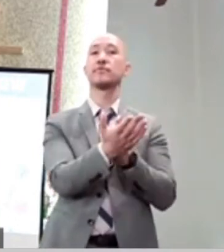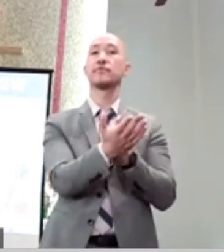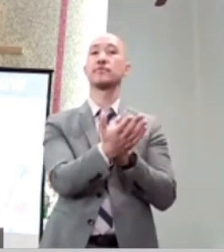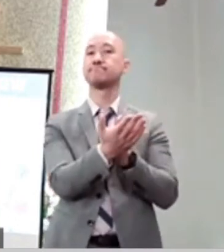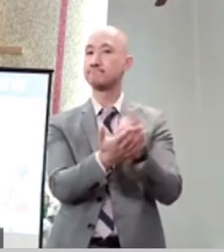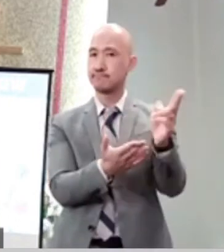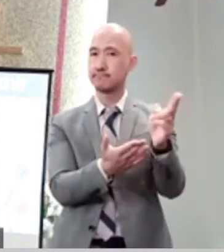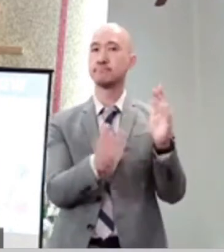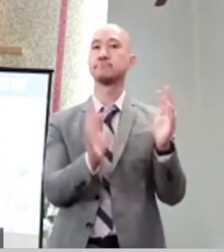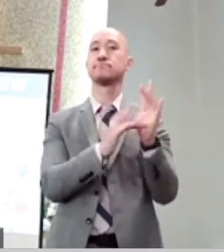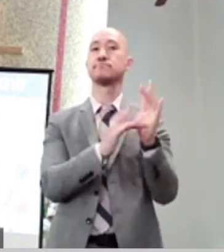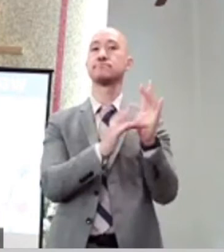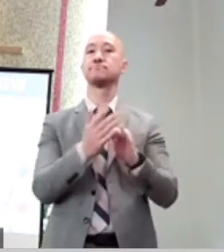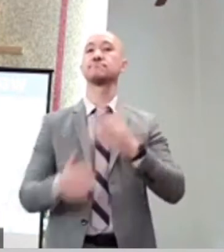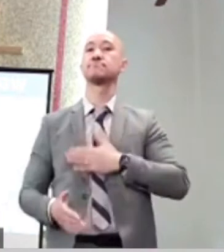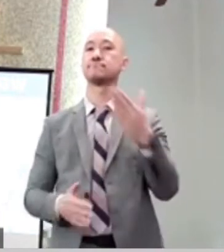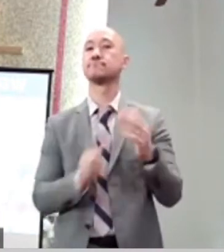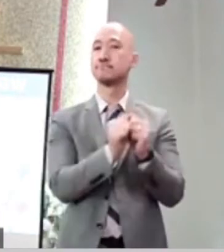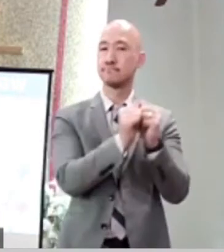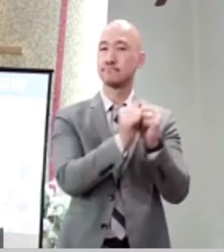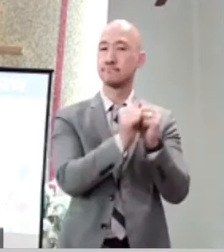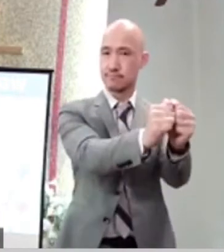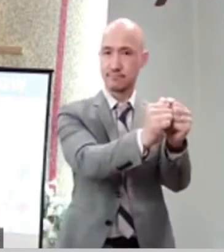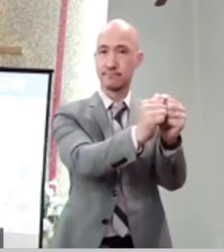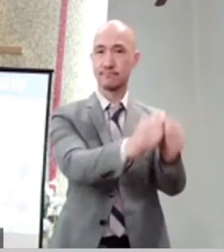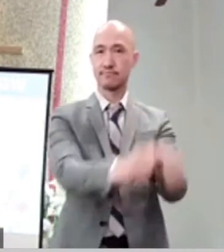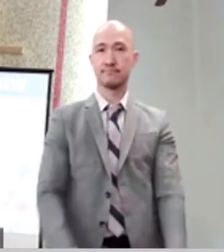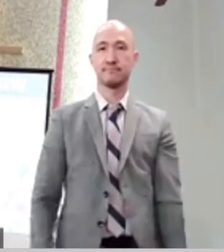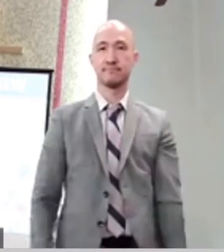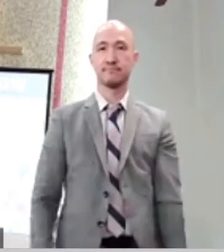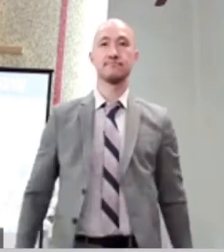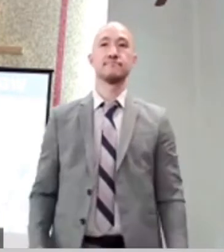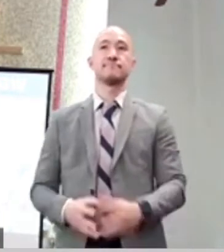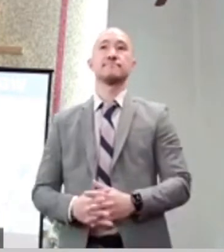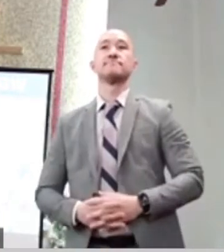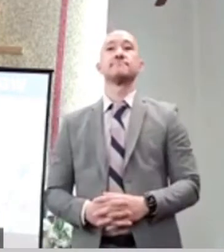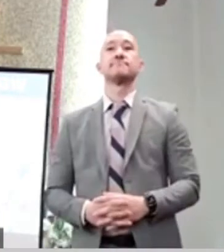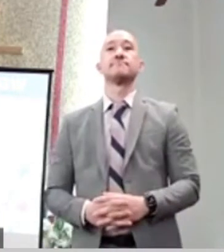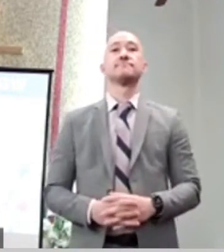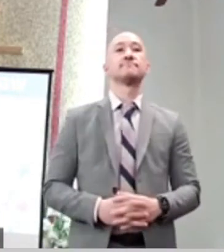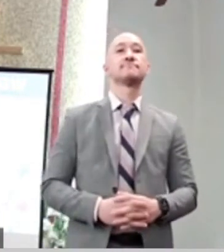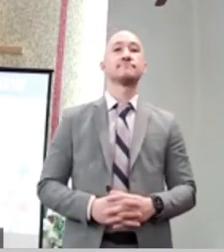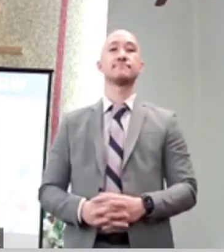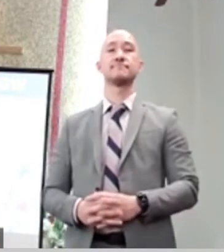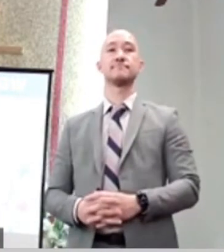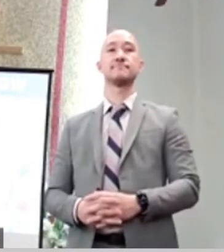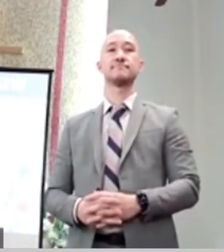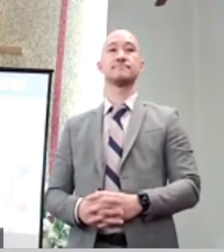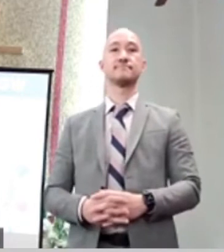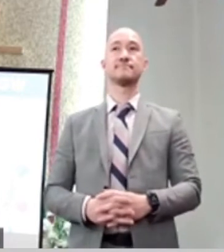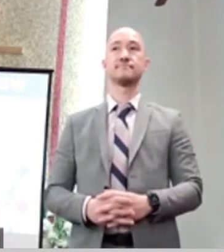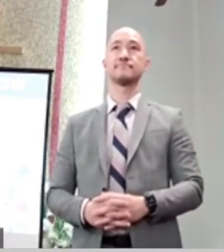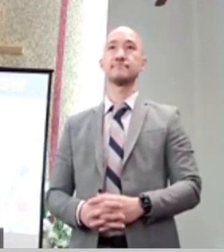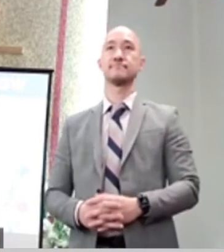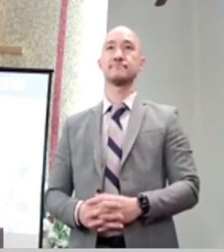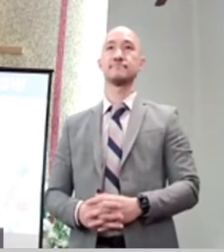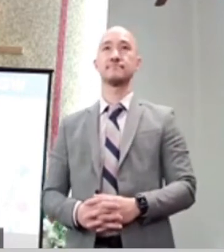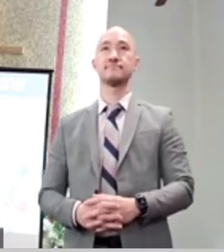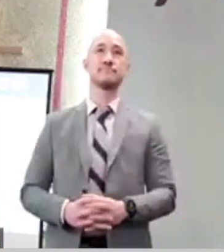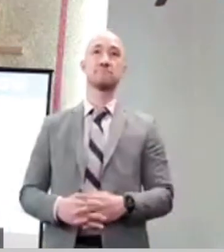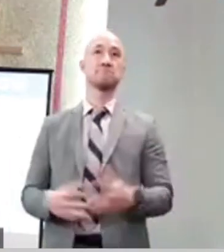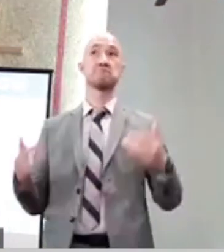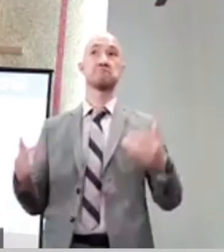their flaws, those are the people that he can help. Those who recognize that they're sick. And we face that in